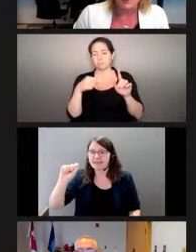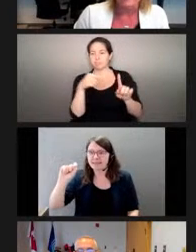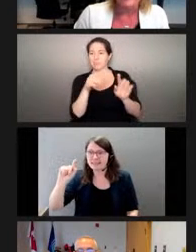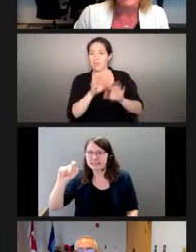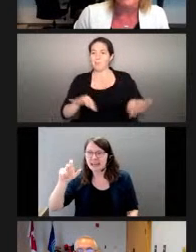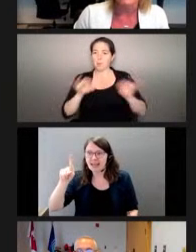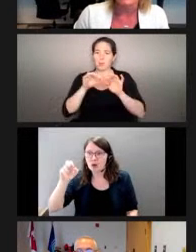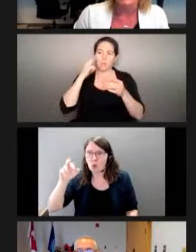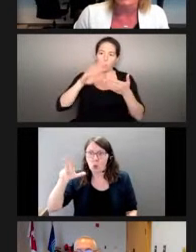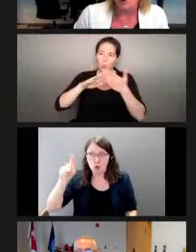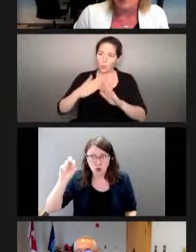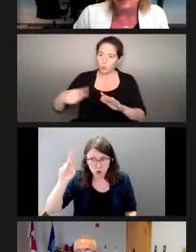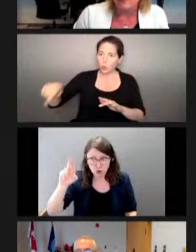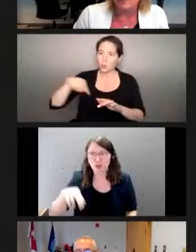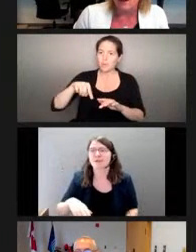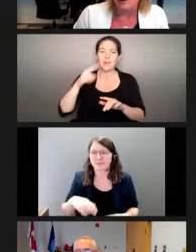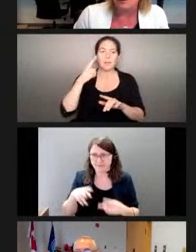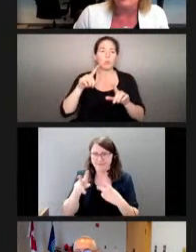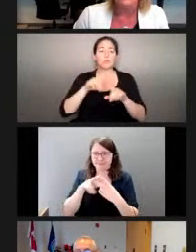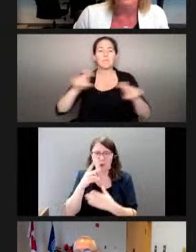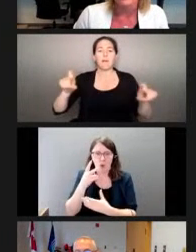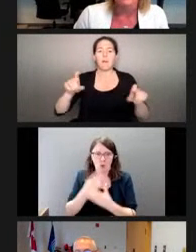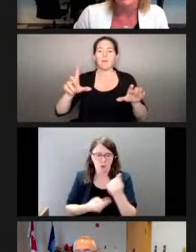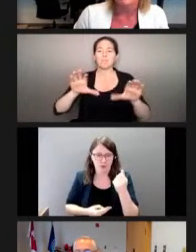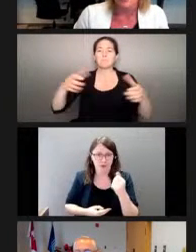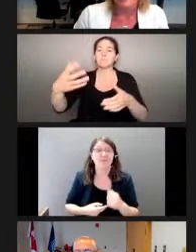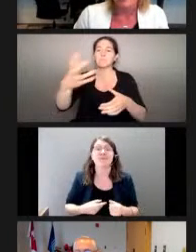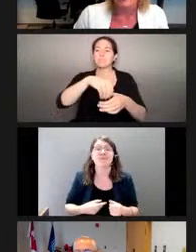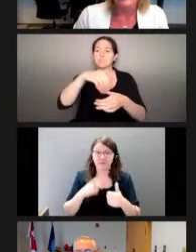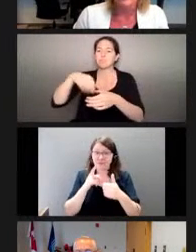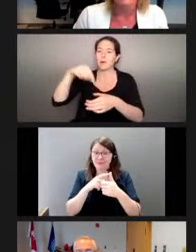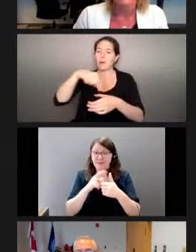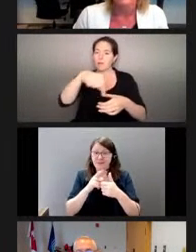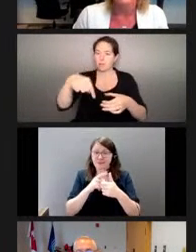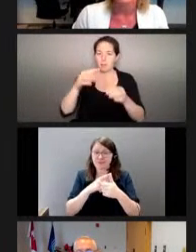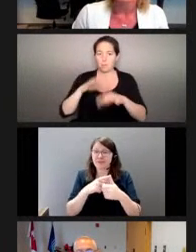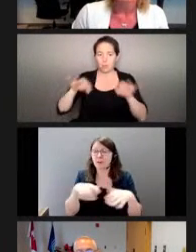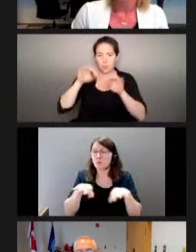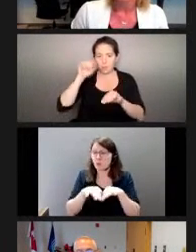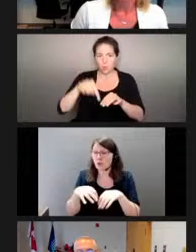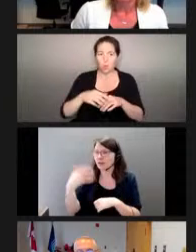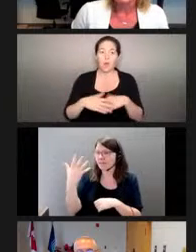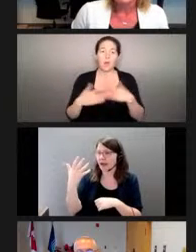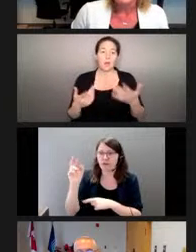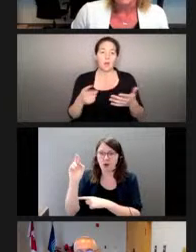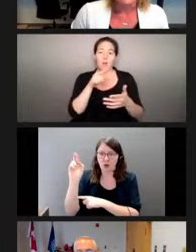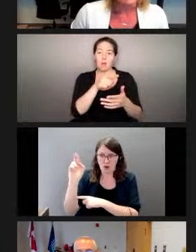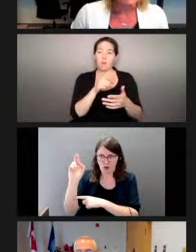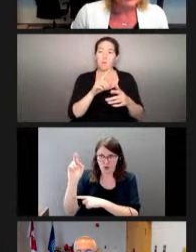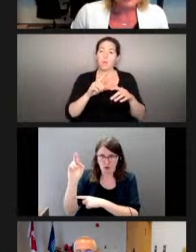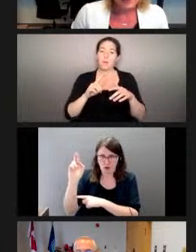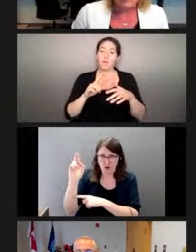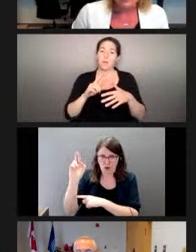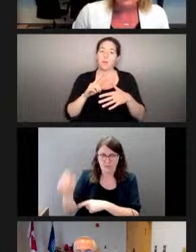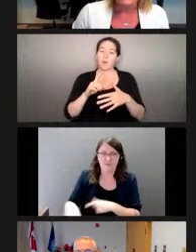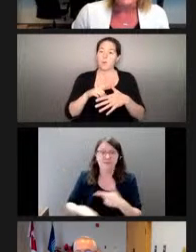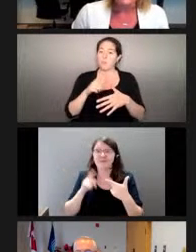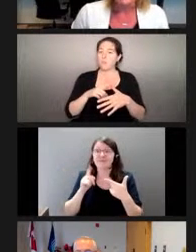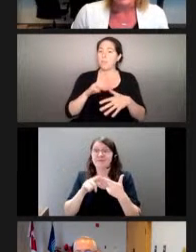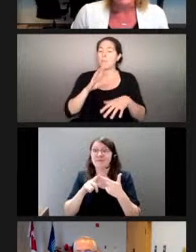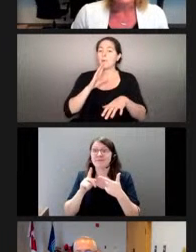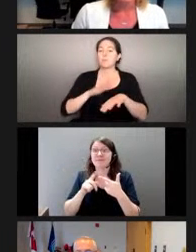included on this slide speak to honoring the 5 R's of the waste management hierarchy, seeking to change community values related